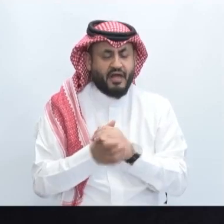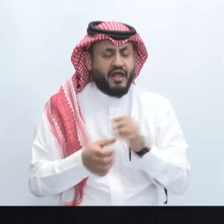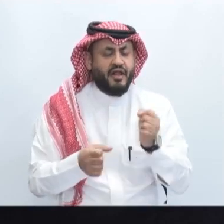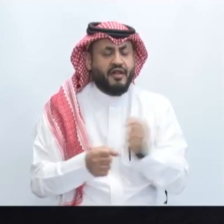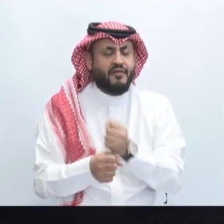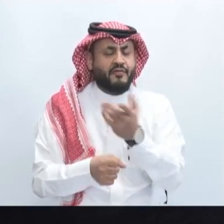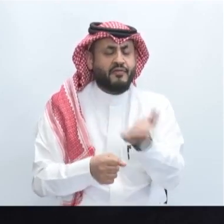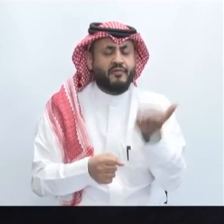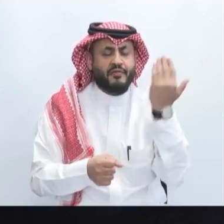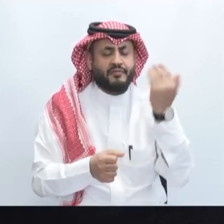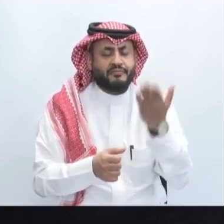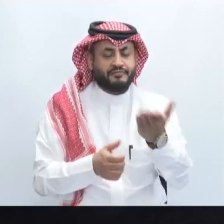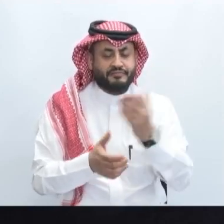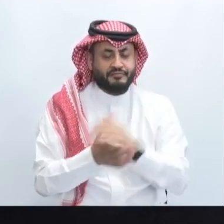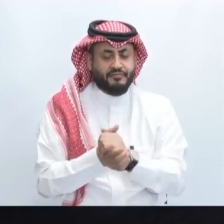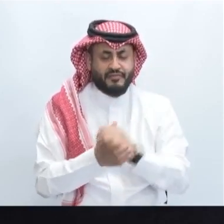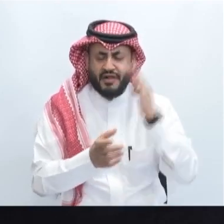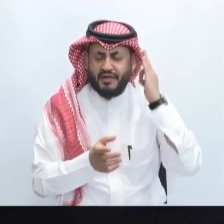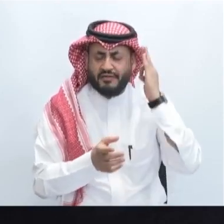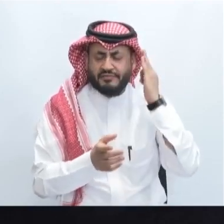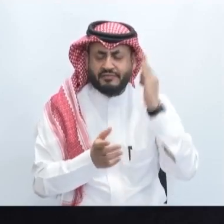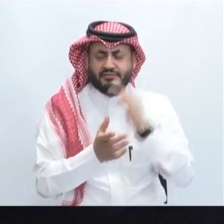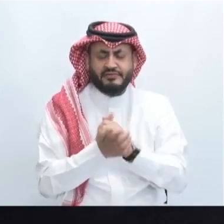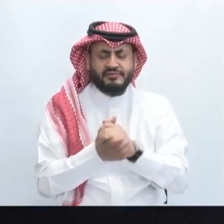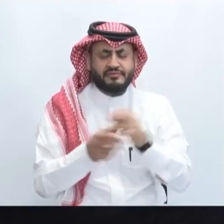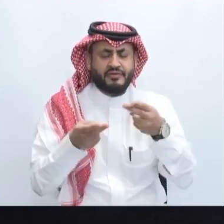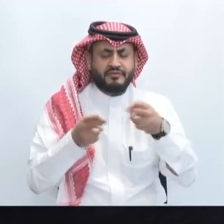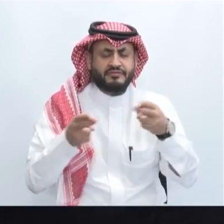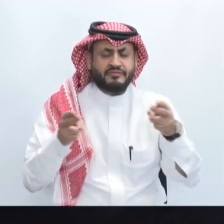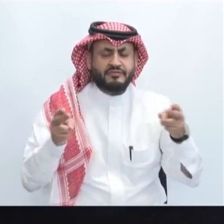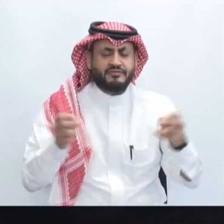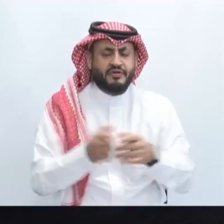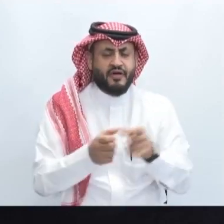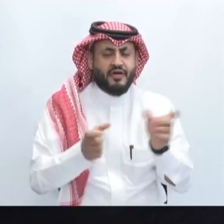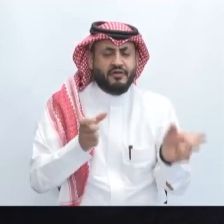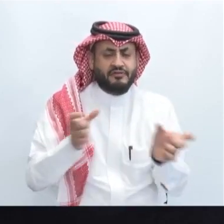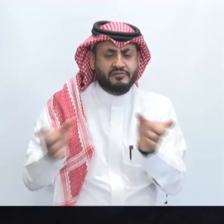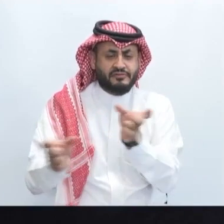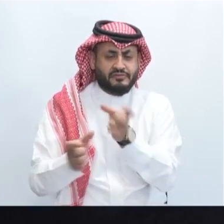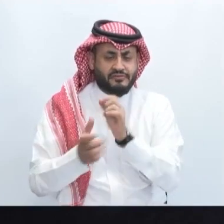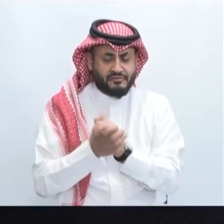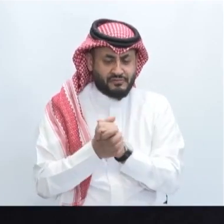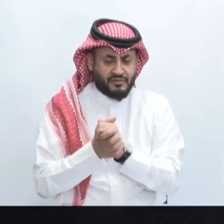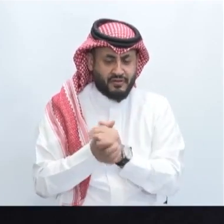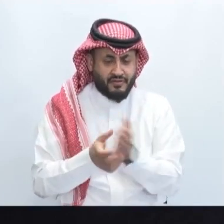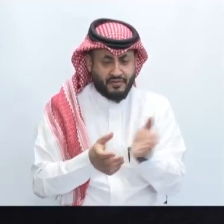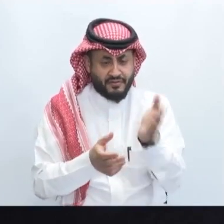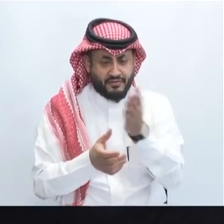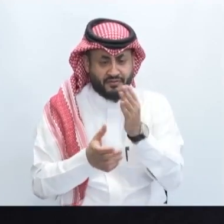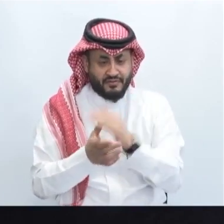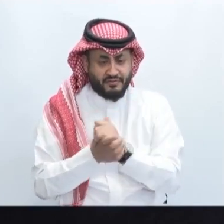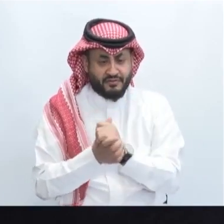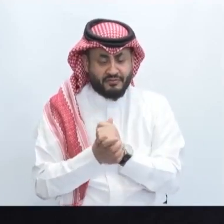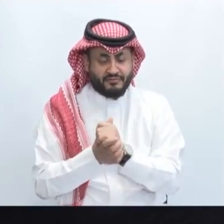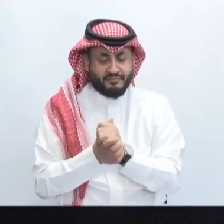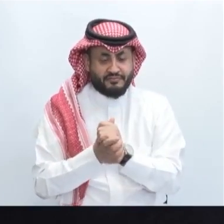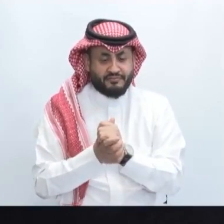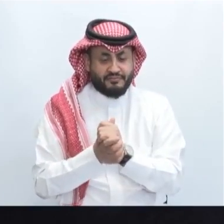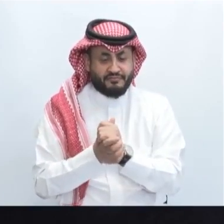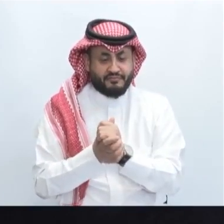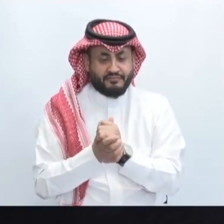is that we did listen to different words, and after this we